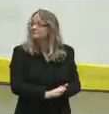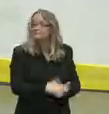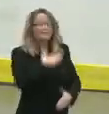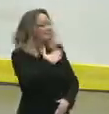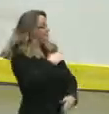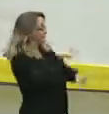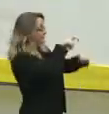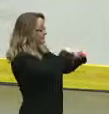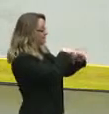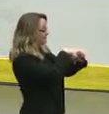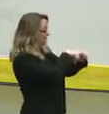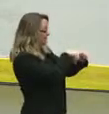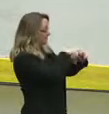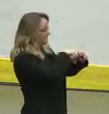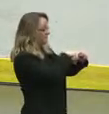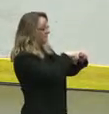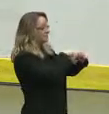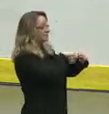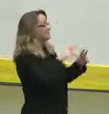Please be seated.